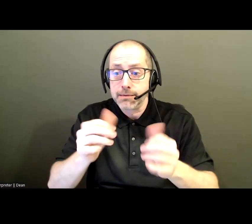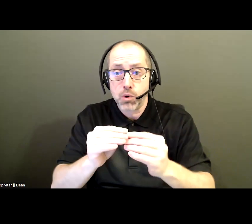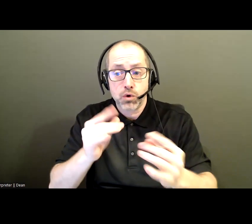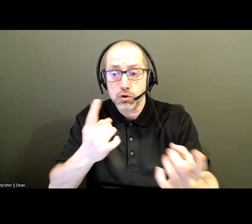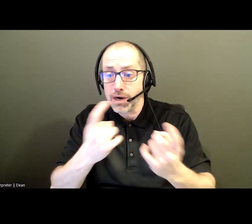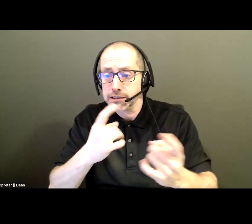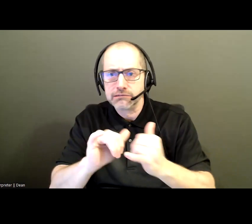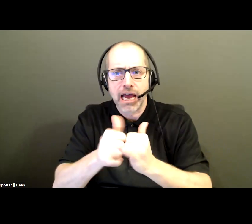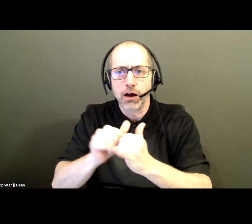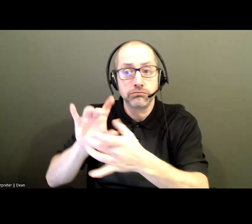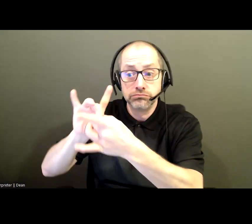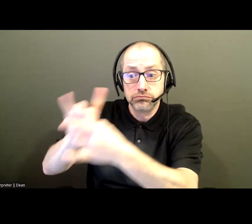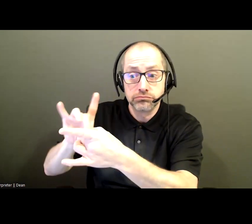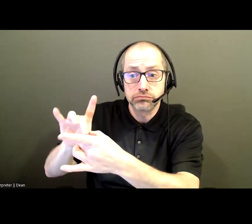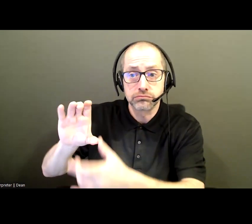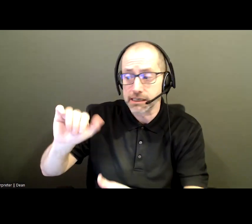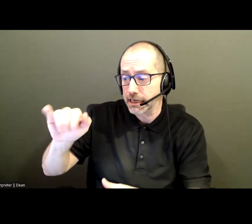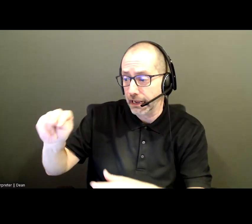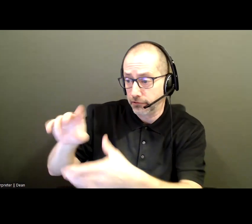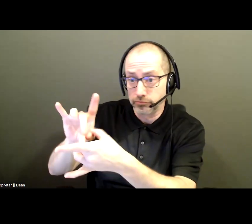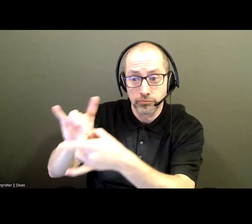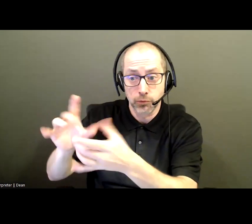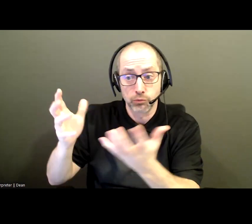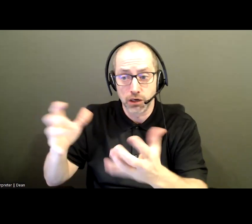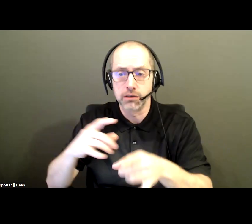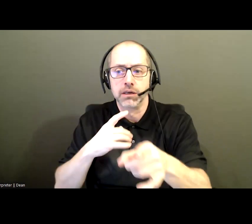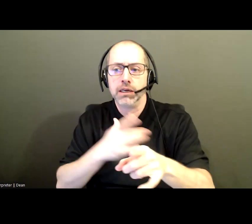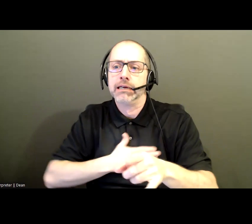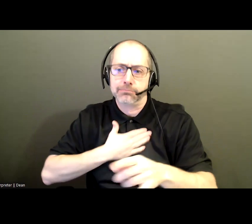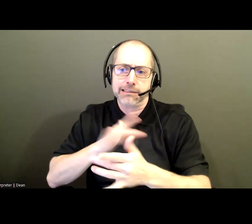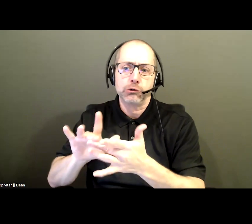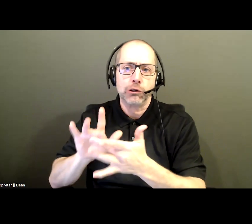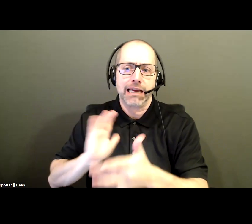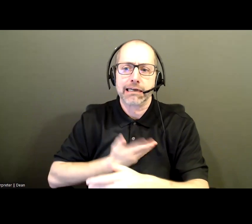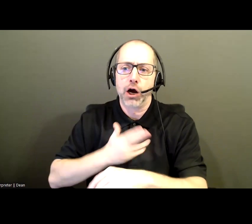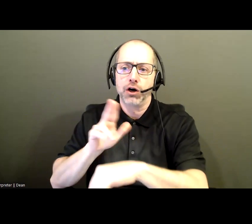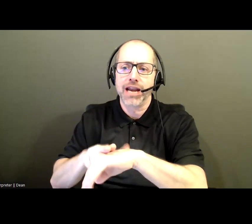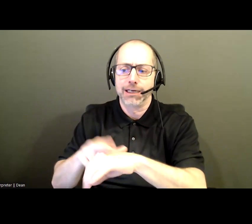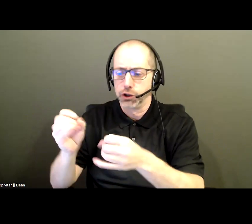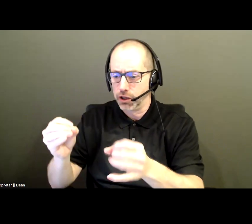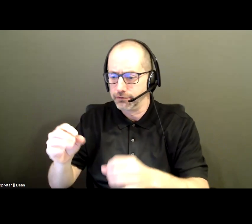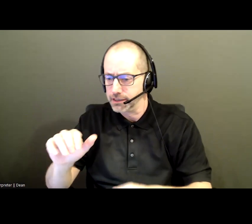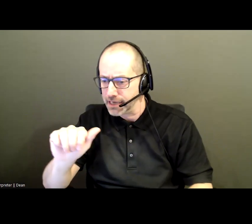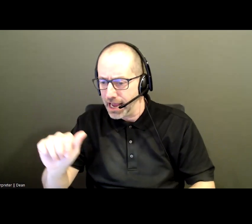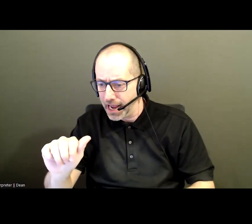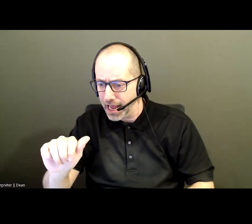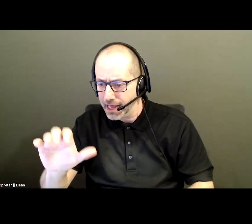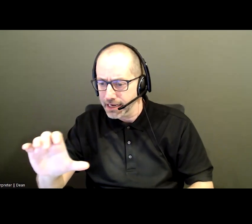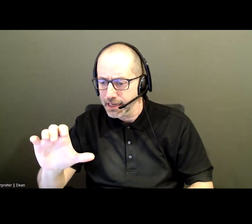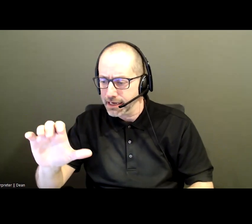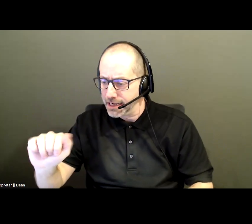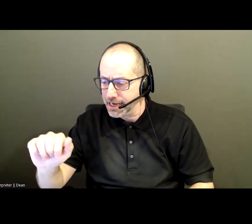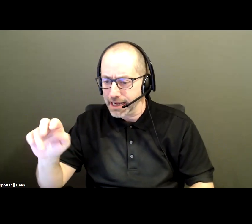in CAN, please do not hesitate to reach out to the national office at CAN, that's